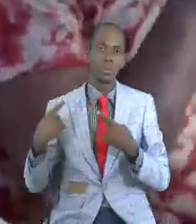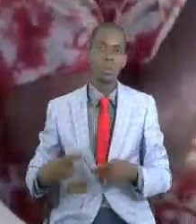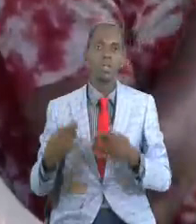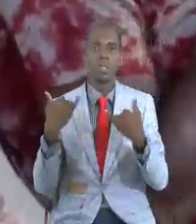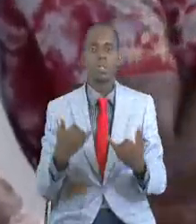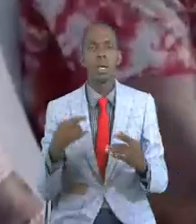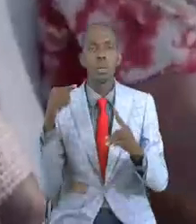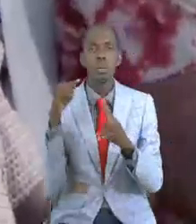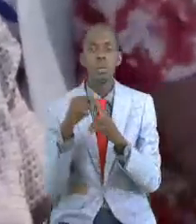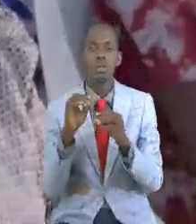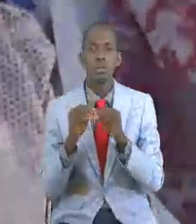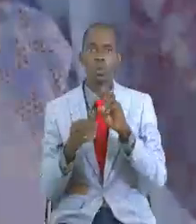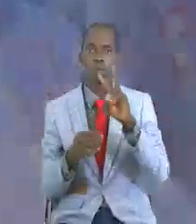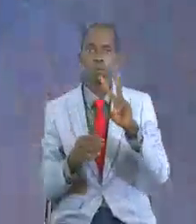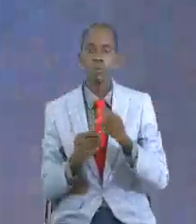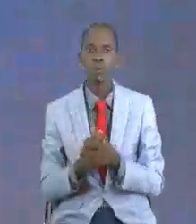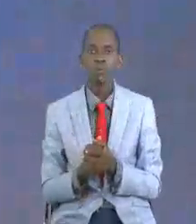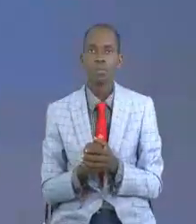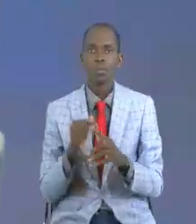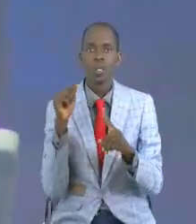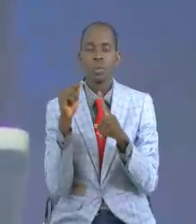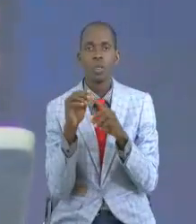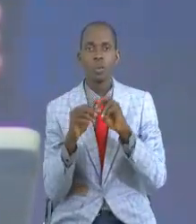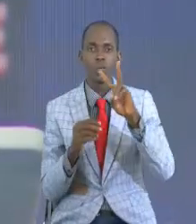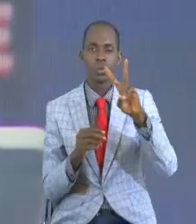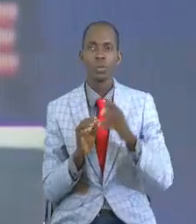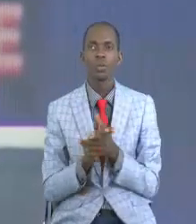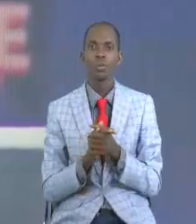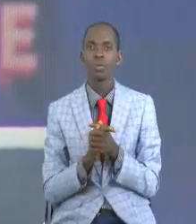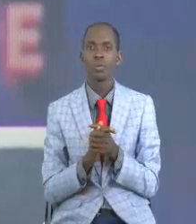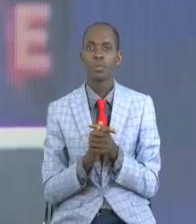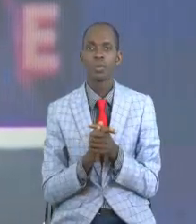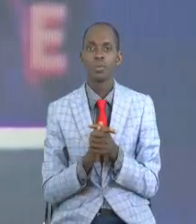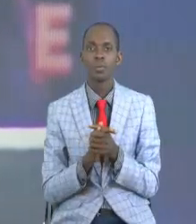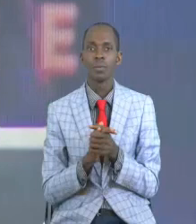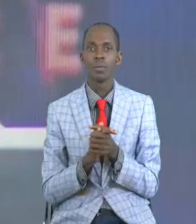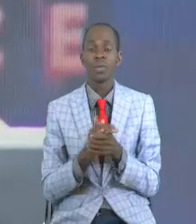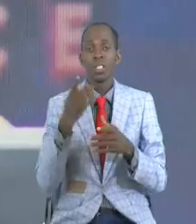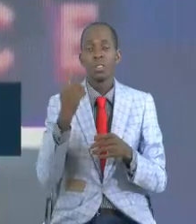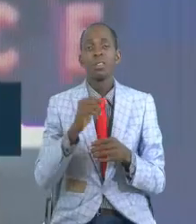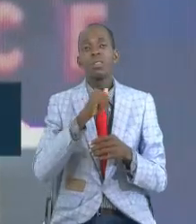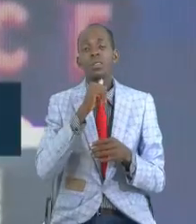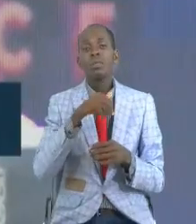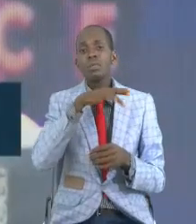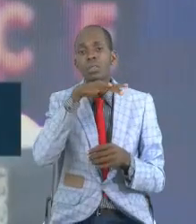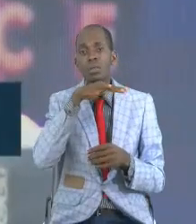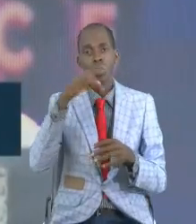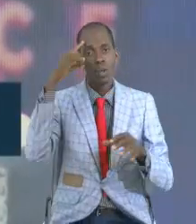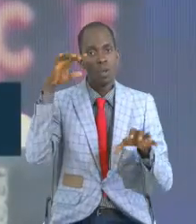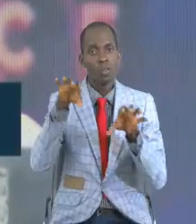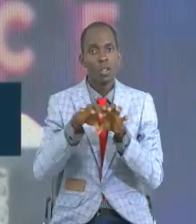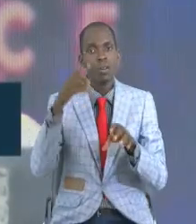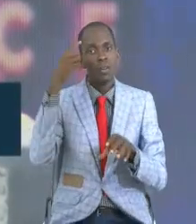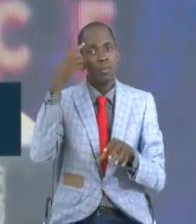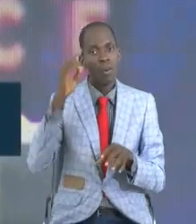two here. Point number two. We're looking at the incorruptible covenant for